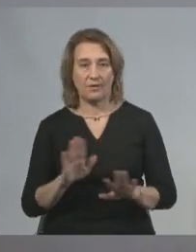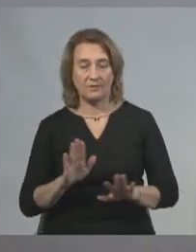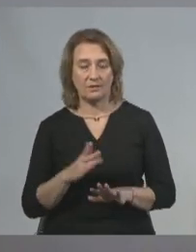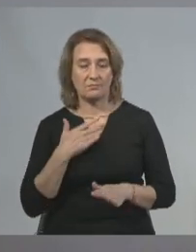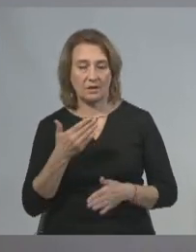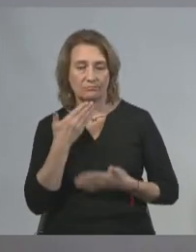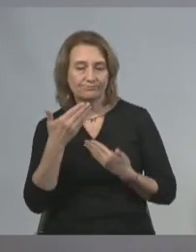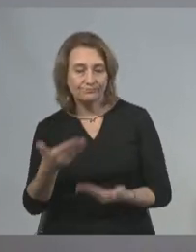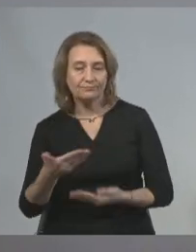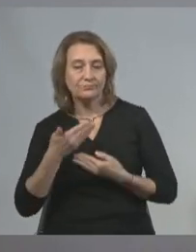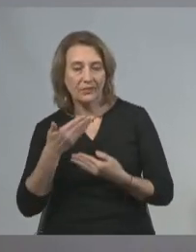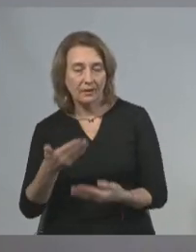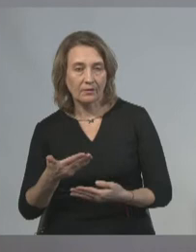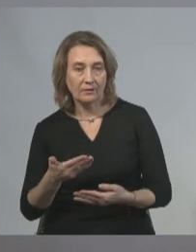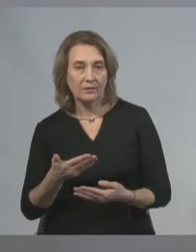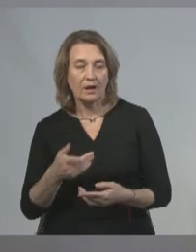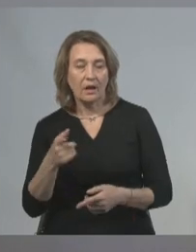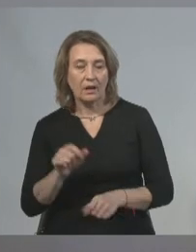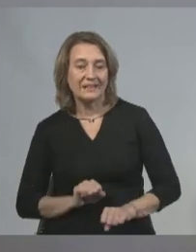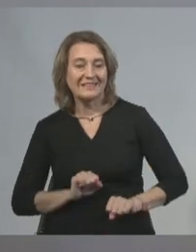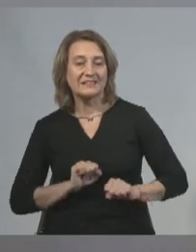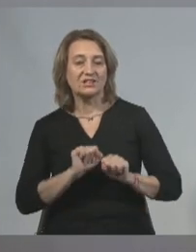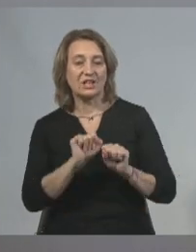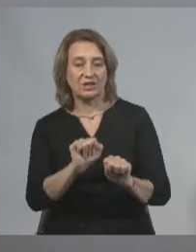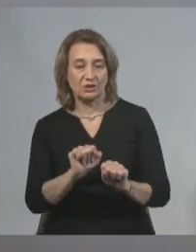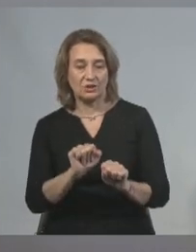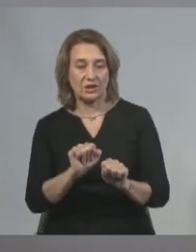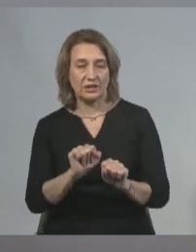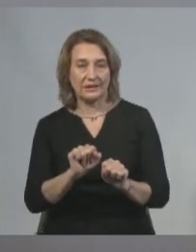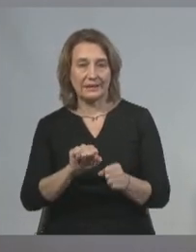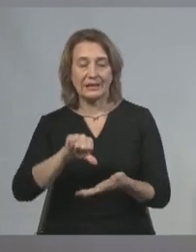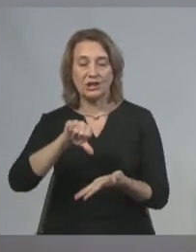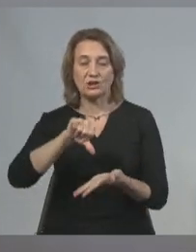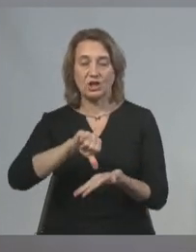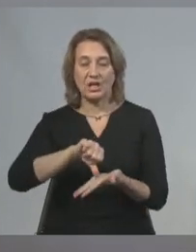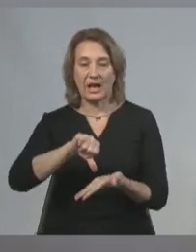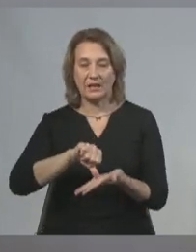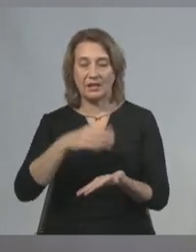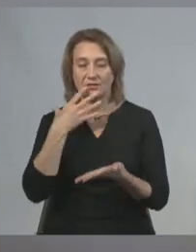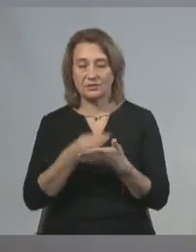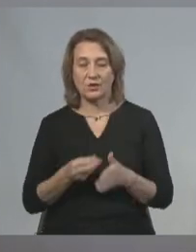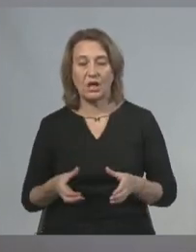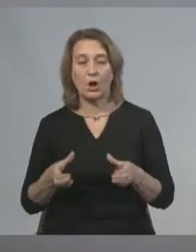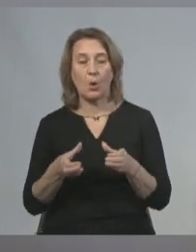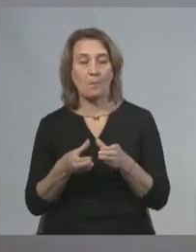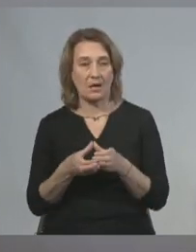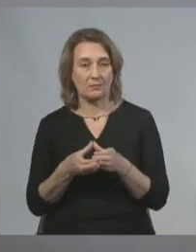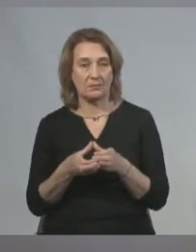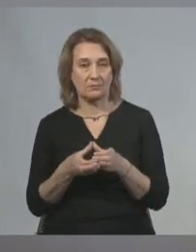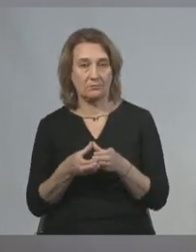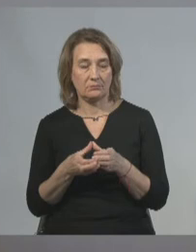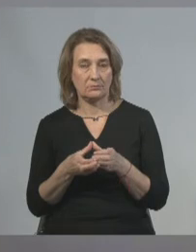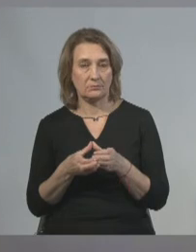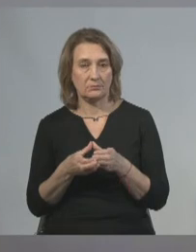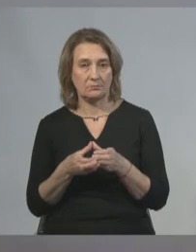a member of his team even though he was a murderer